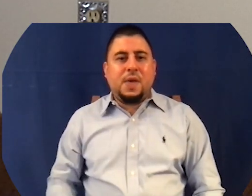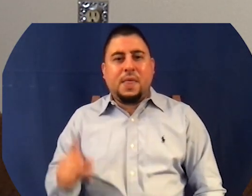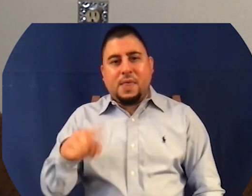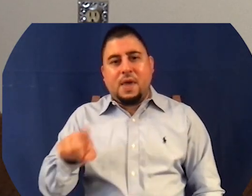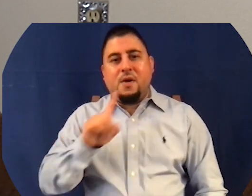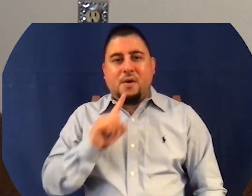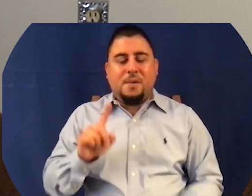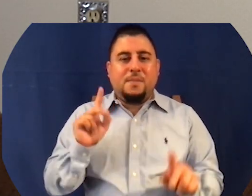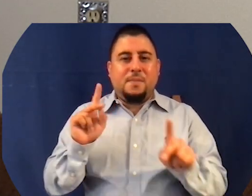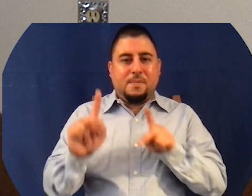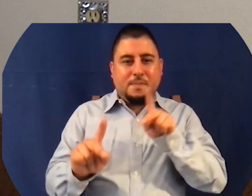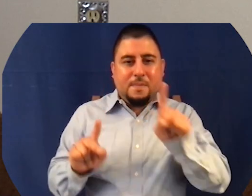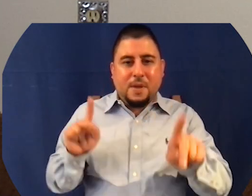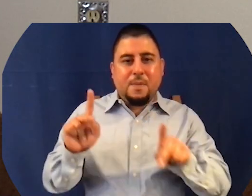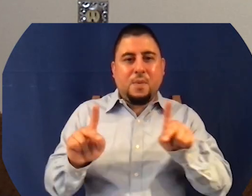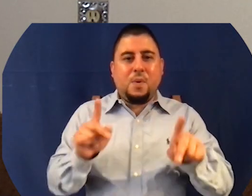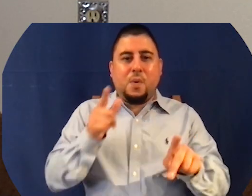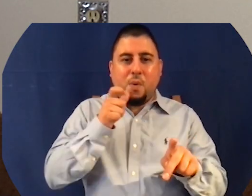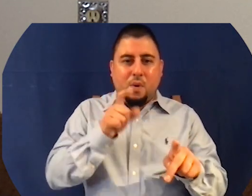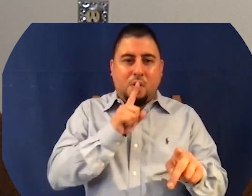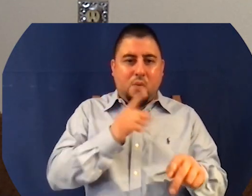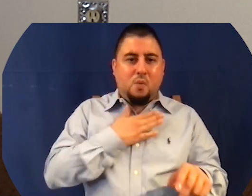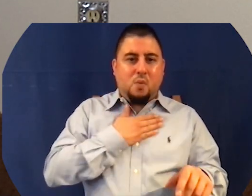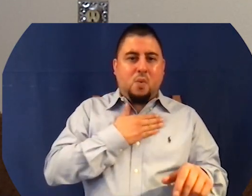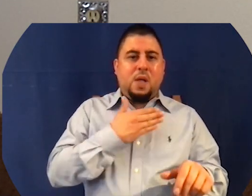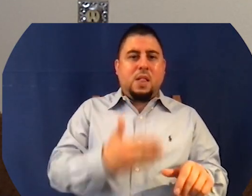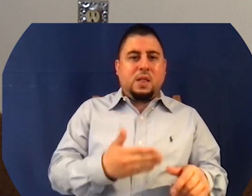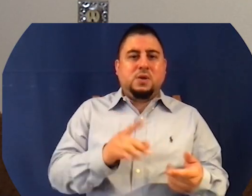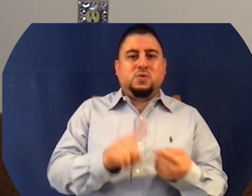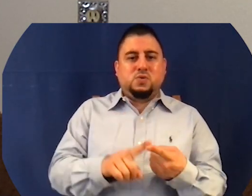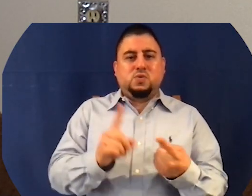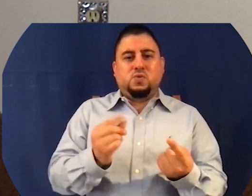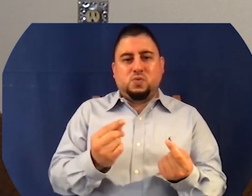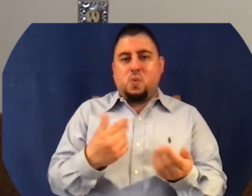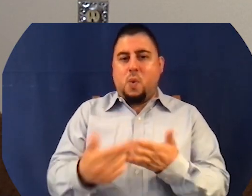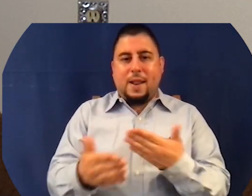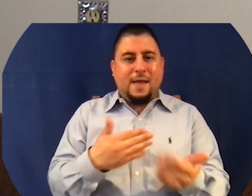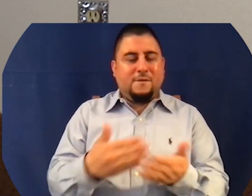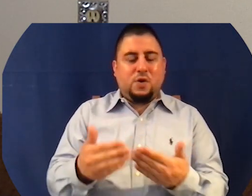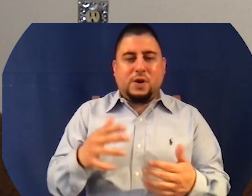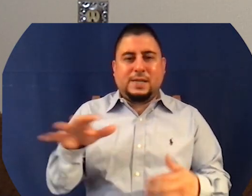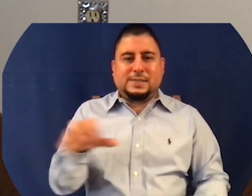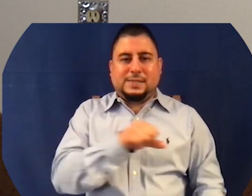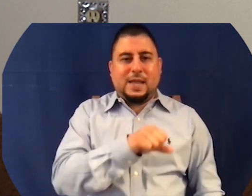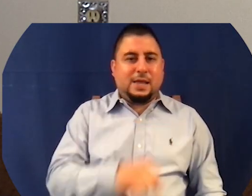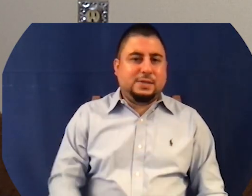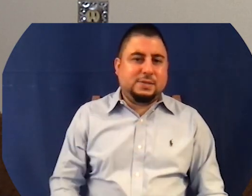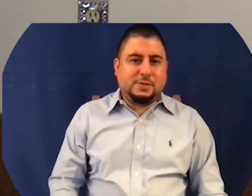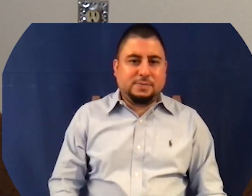They are people who are willing to do whatever it takes.